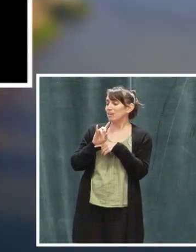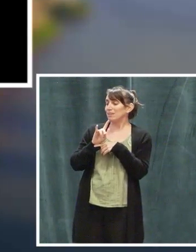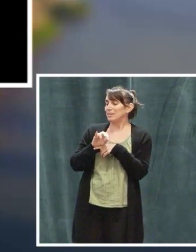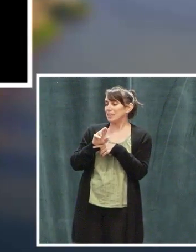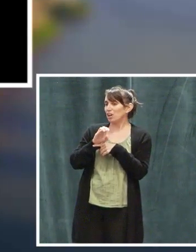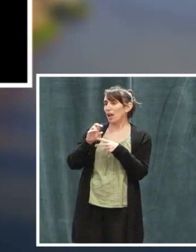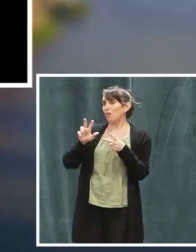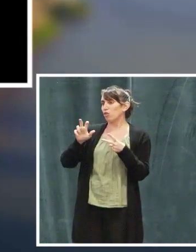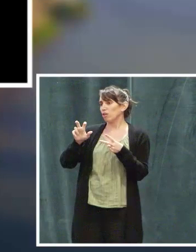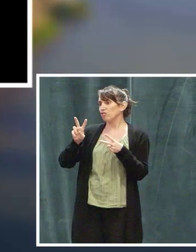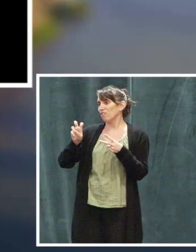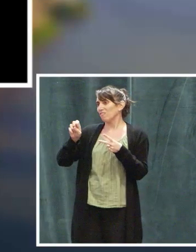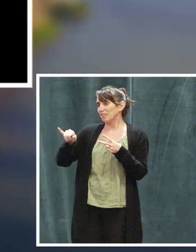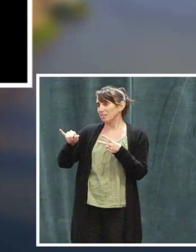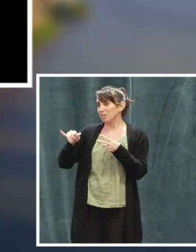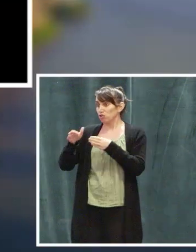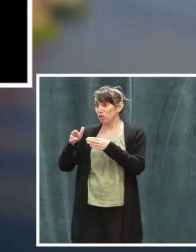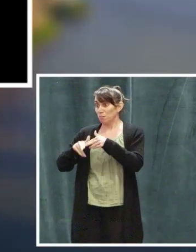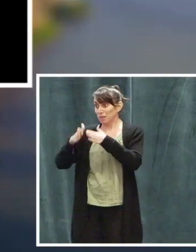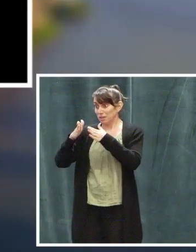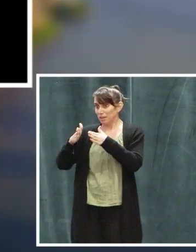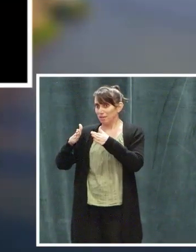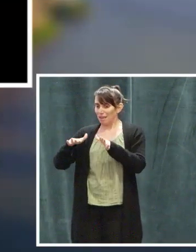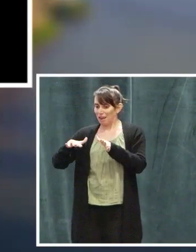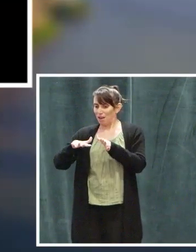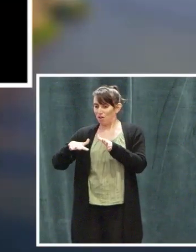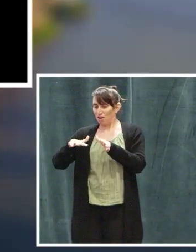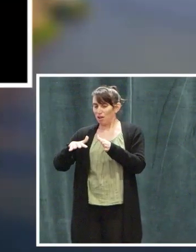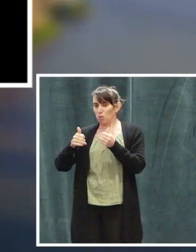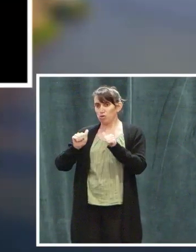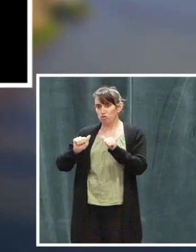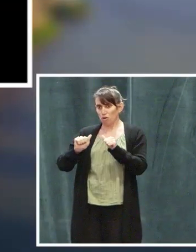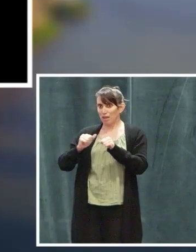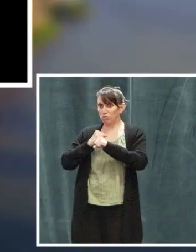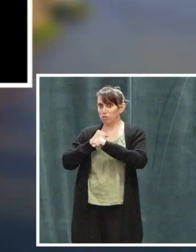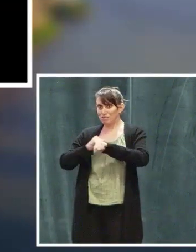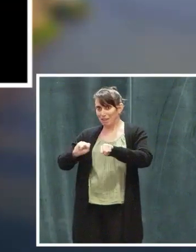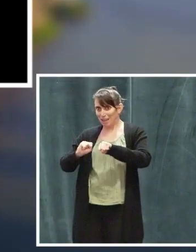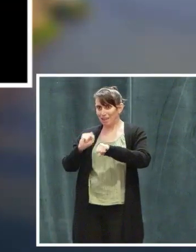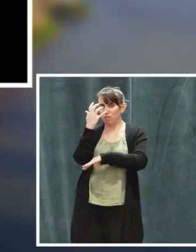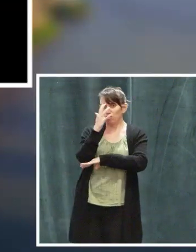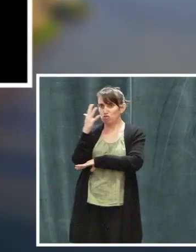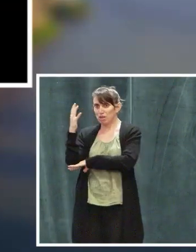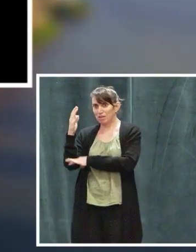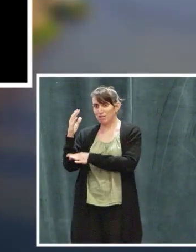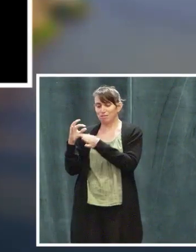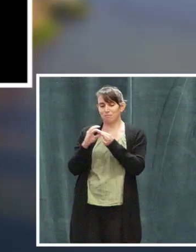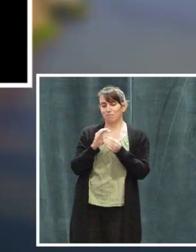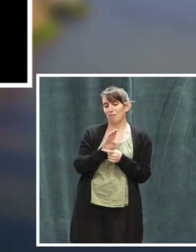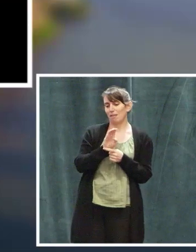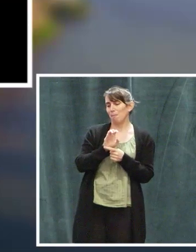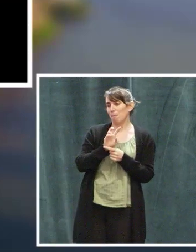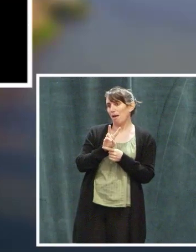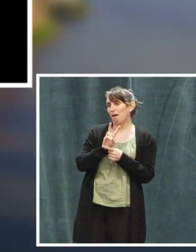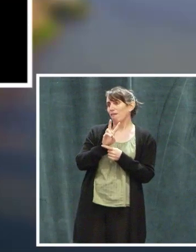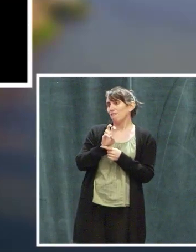building. We've gone through a lot of trouble to make sure that we're saving as many large trees at Belvedere Plaza as possible. So you can see all of